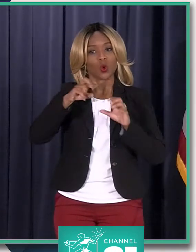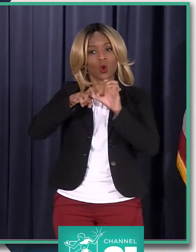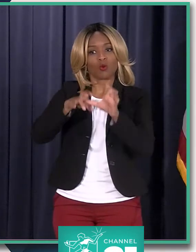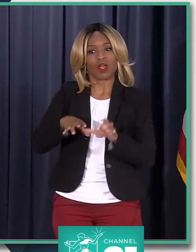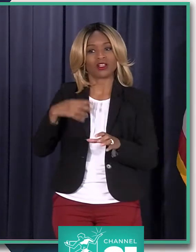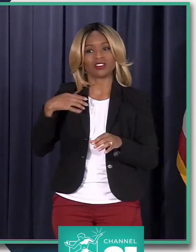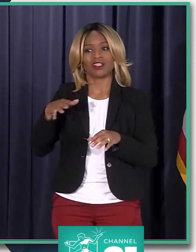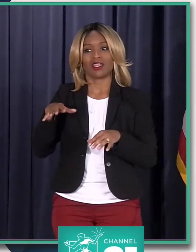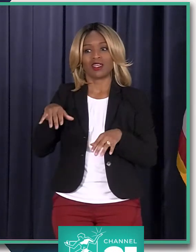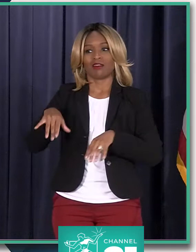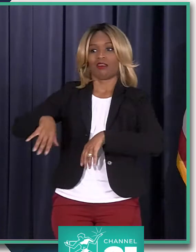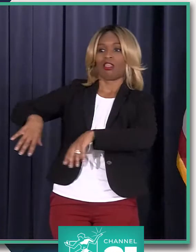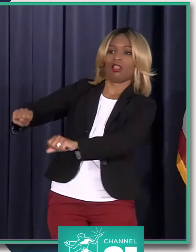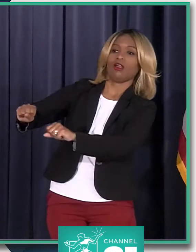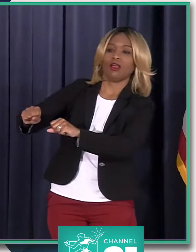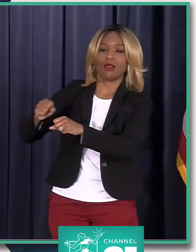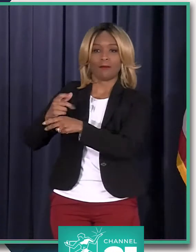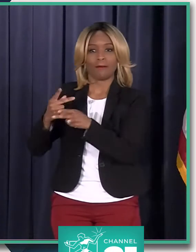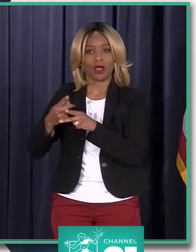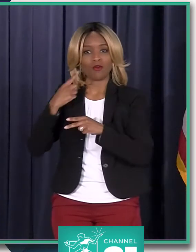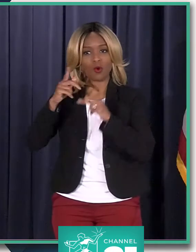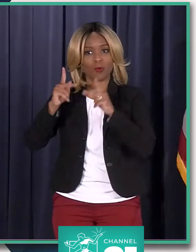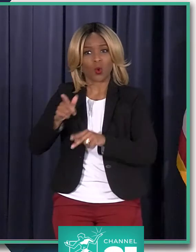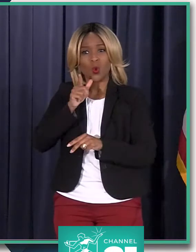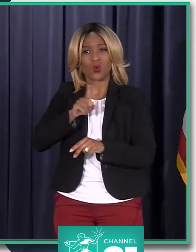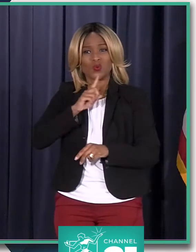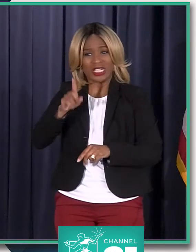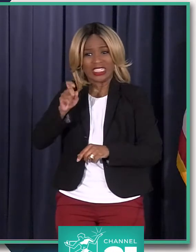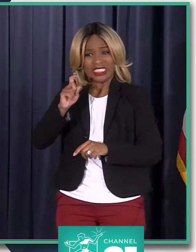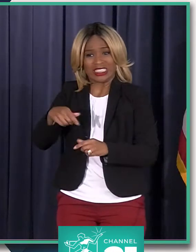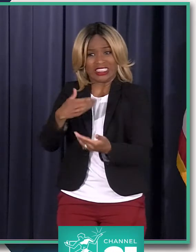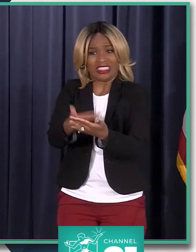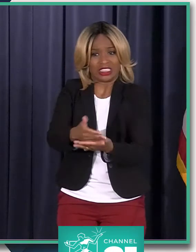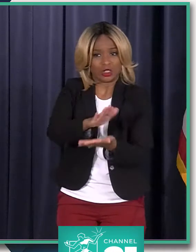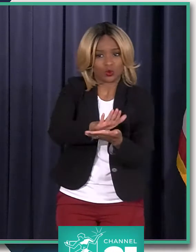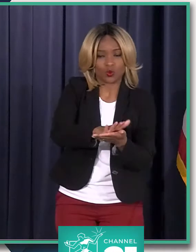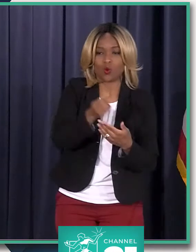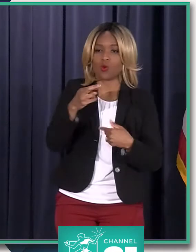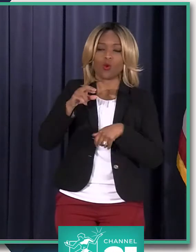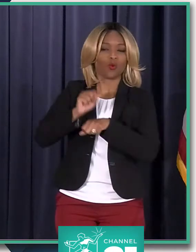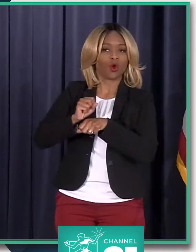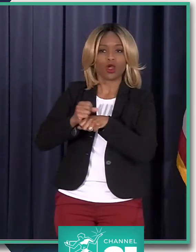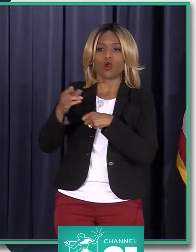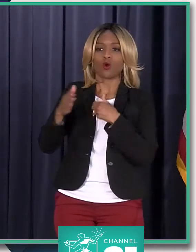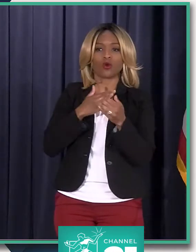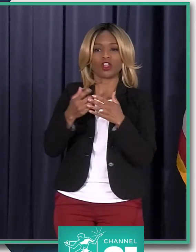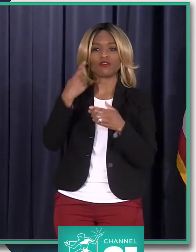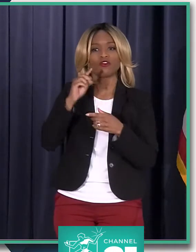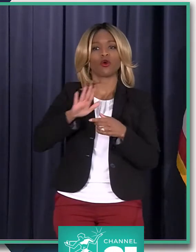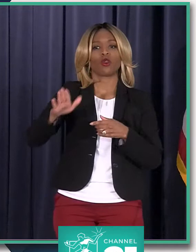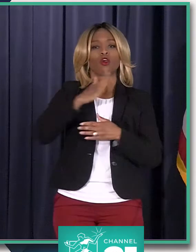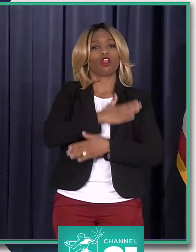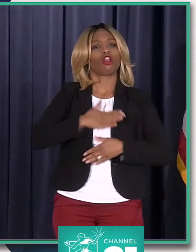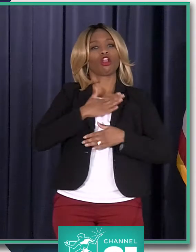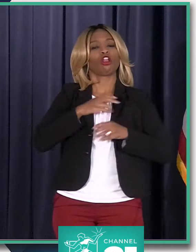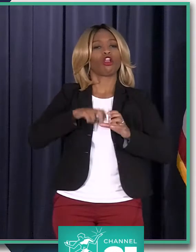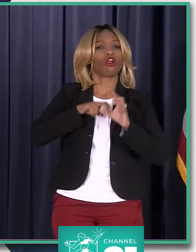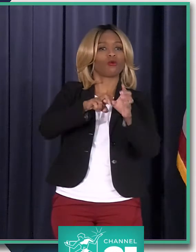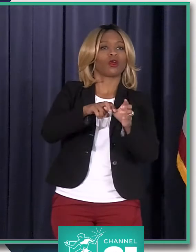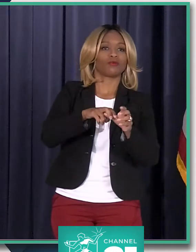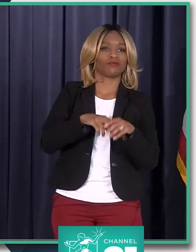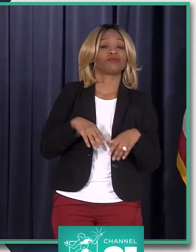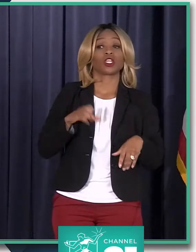a prime space for somebody that really needs to get to where they need to go. And that's one of our biggest challenges. So our